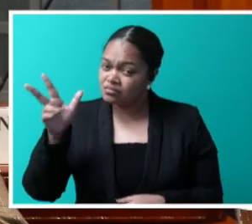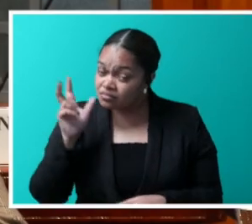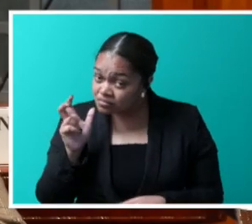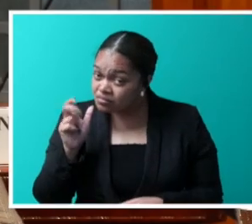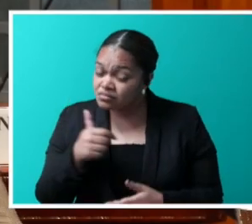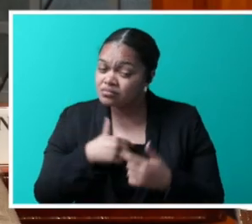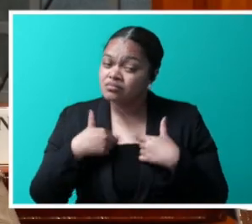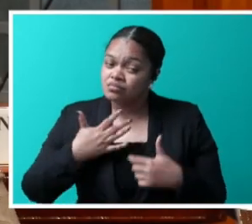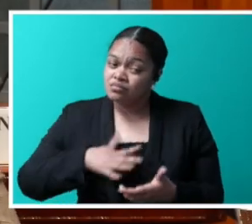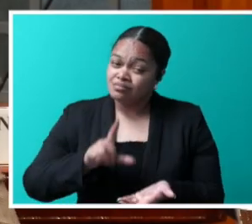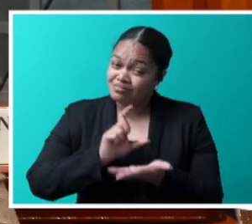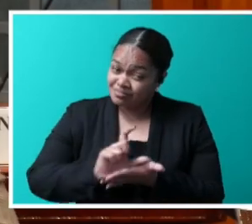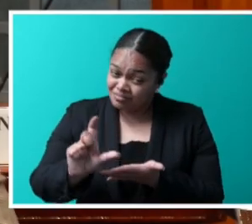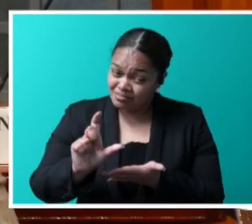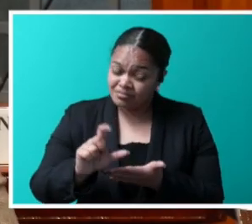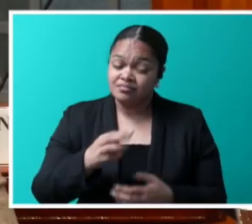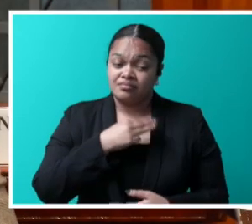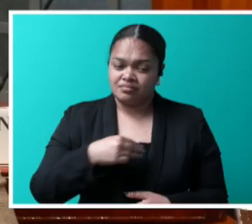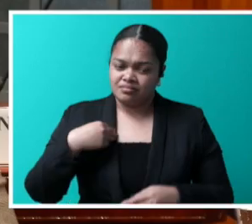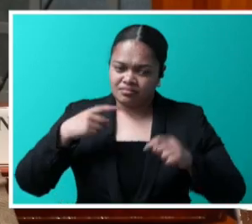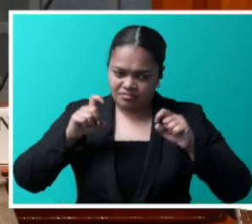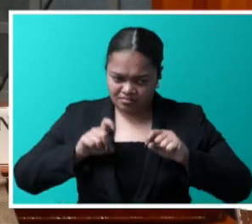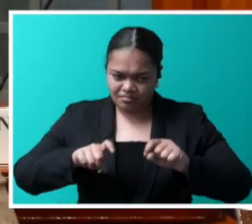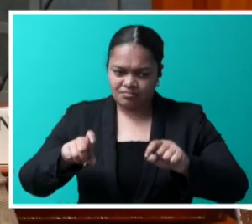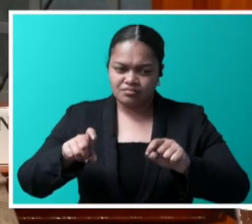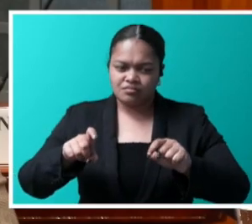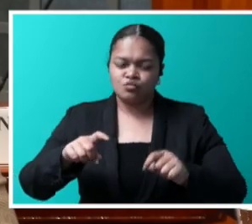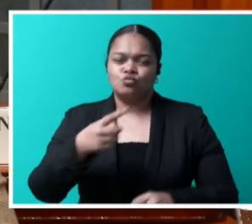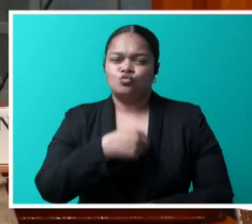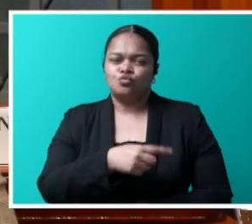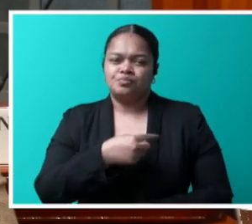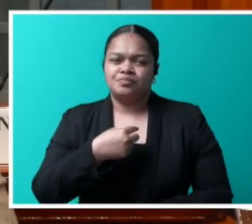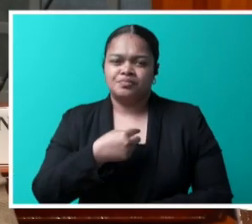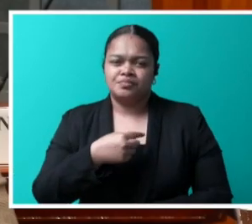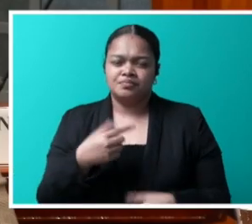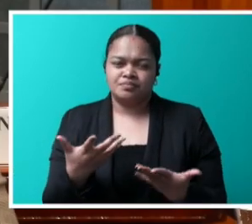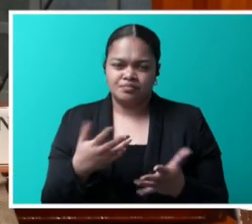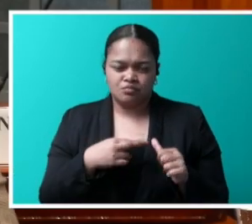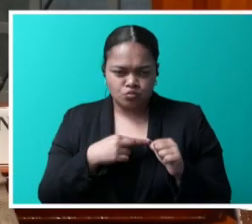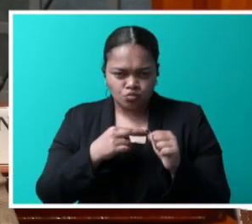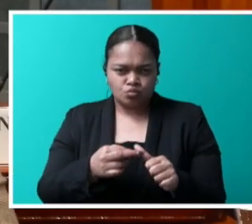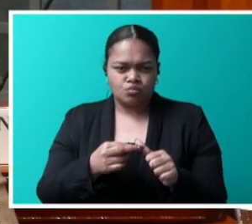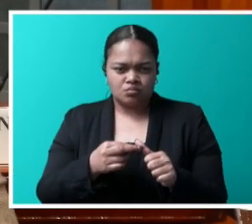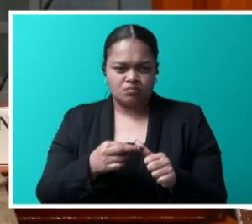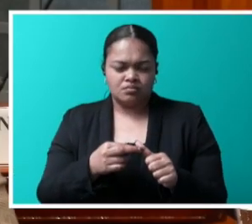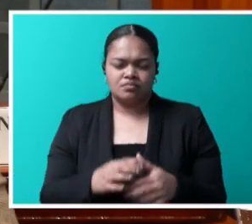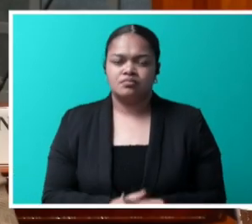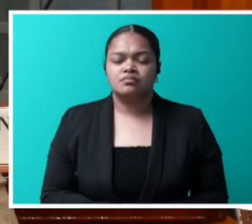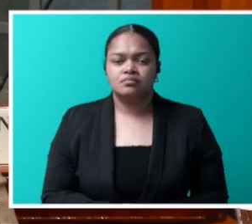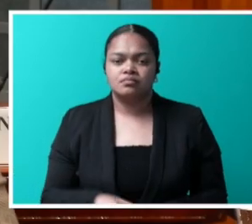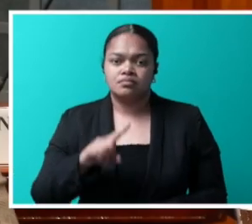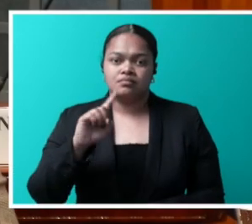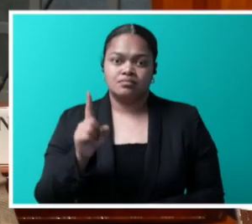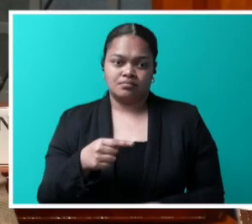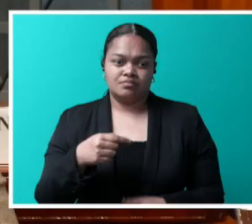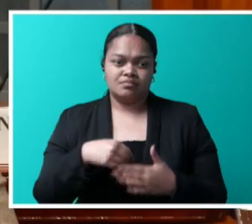about this, Mr. Speaker. The Ministry remains committed to responding equitably, not eventually, but in a